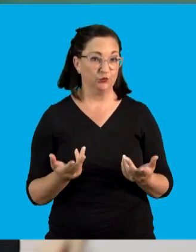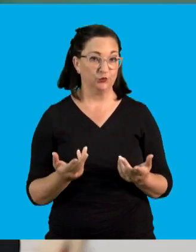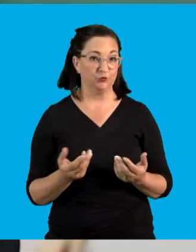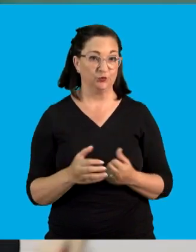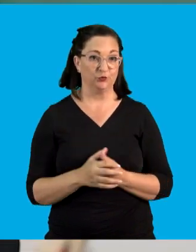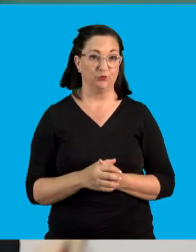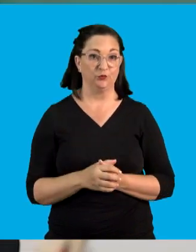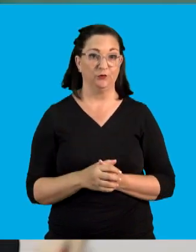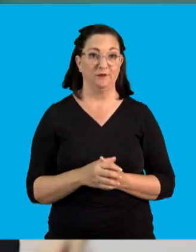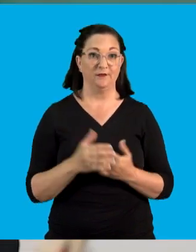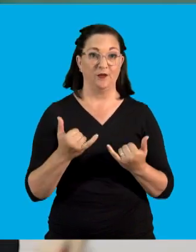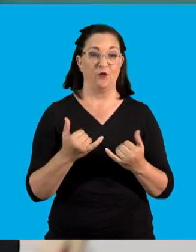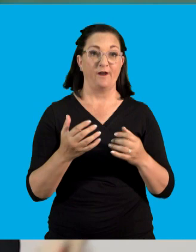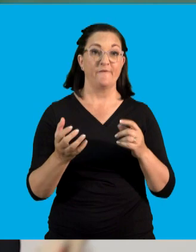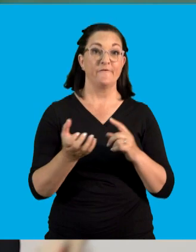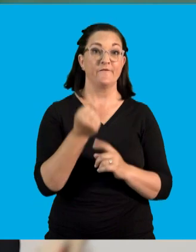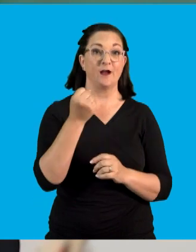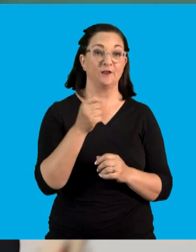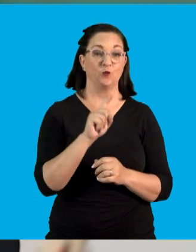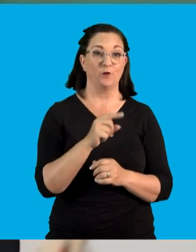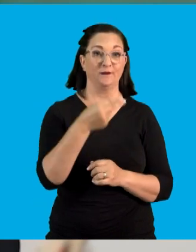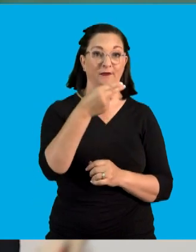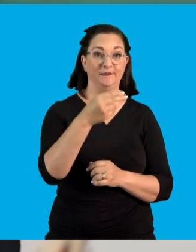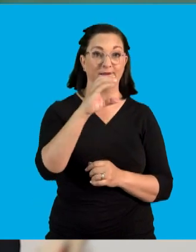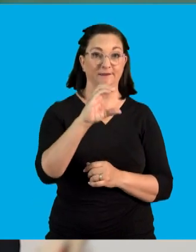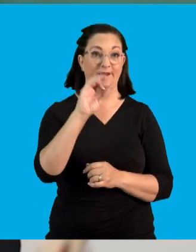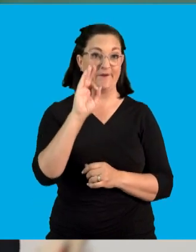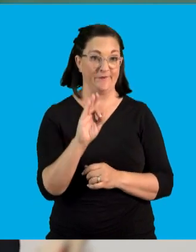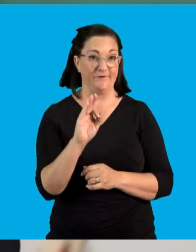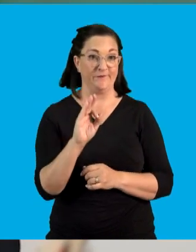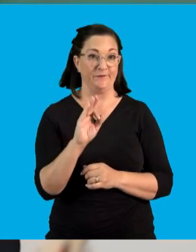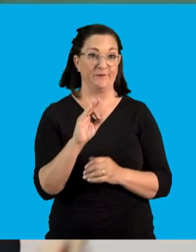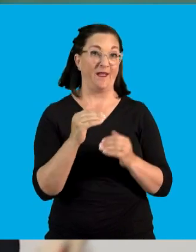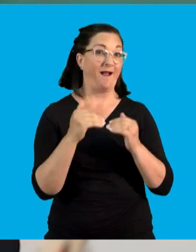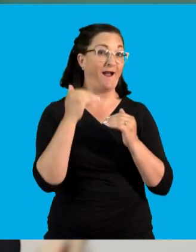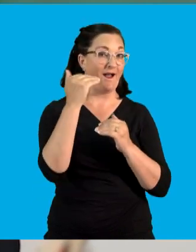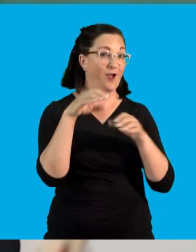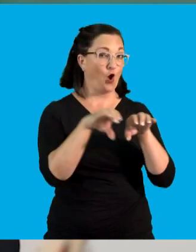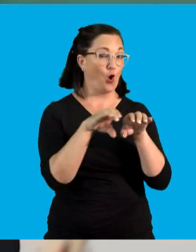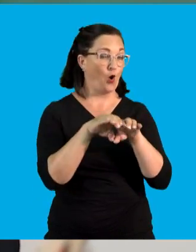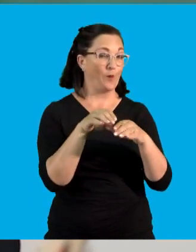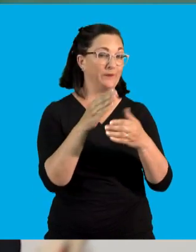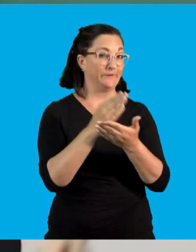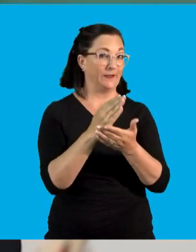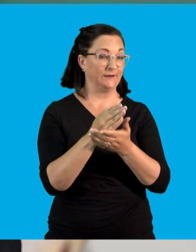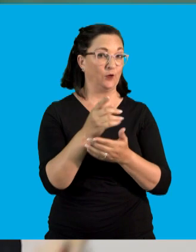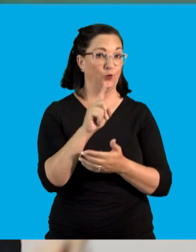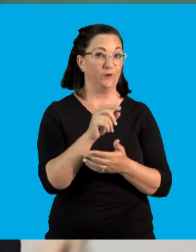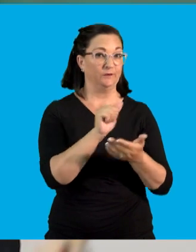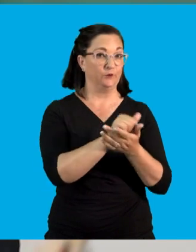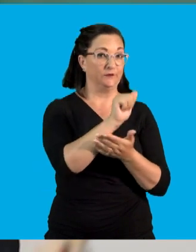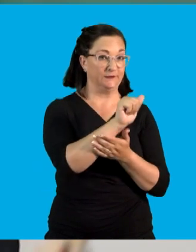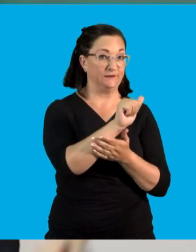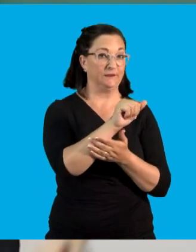Find the HCF of those two numbers. So we need to find the highest common factor between